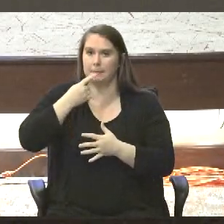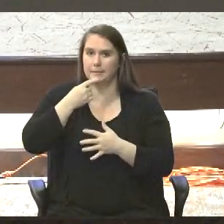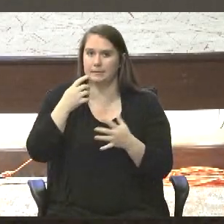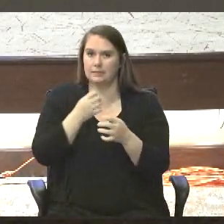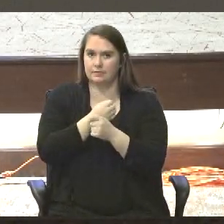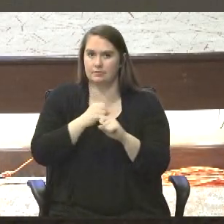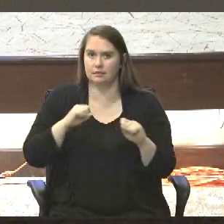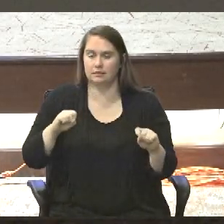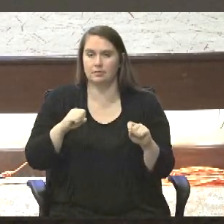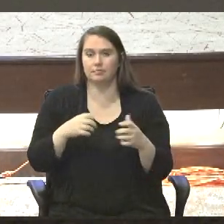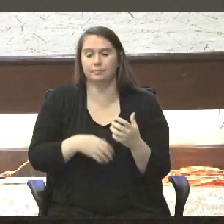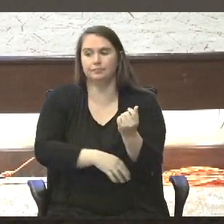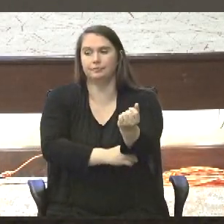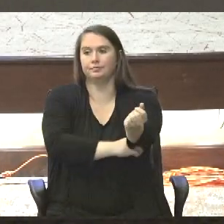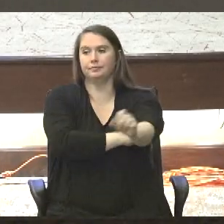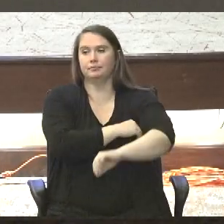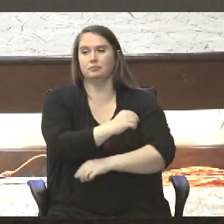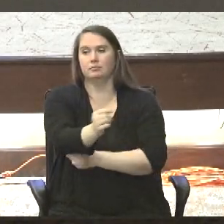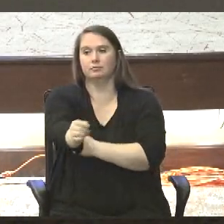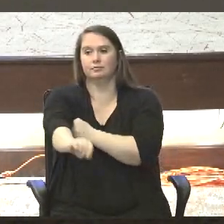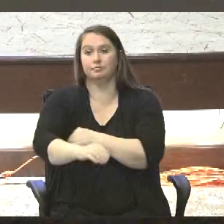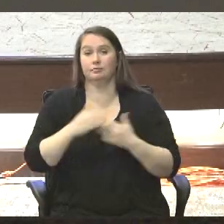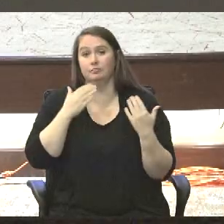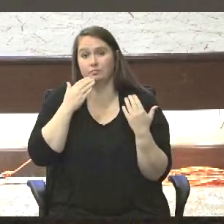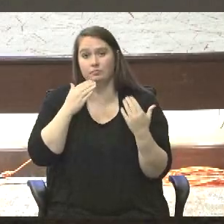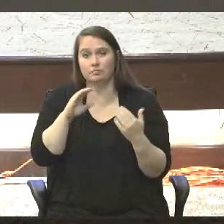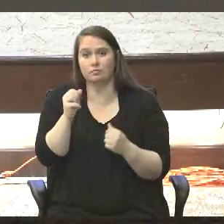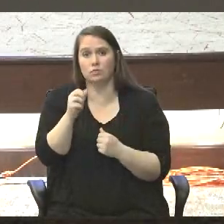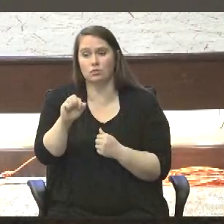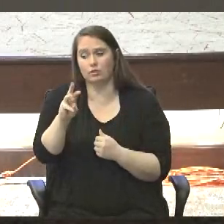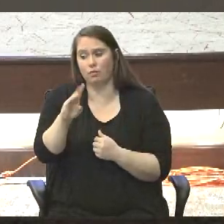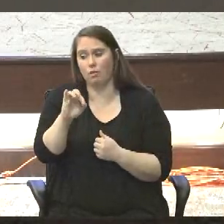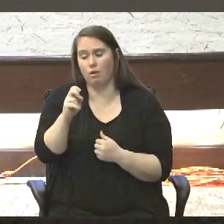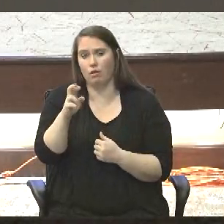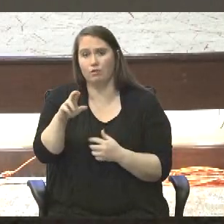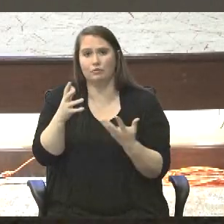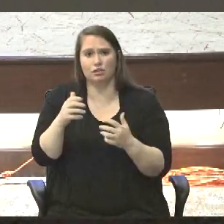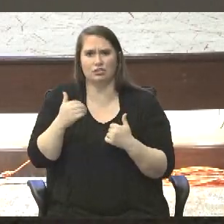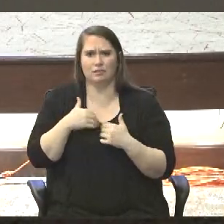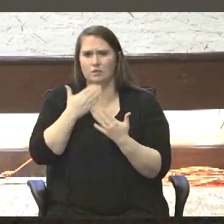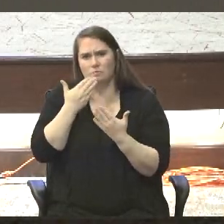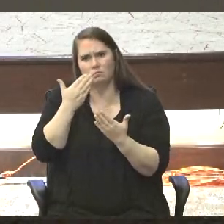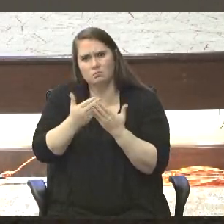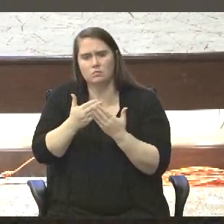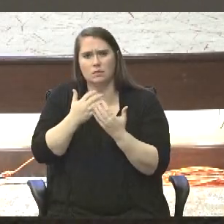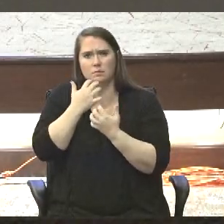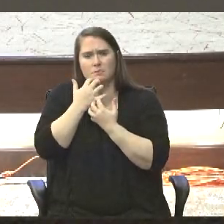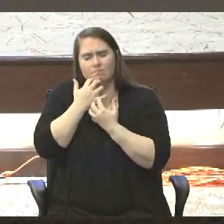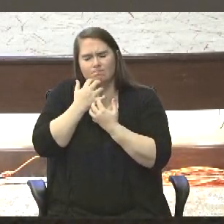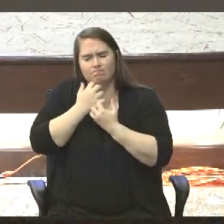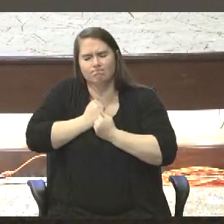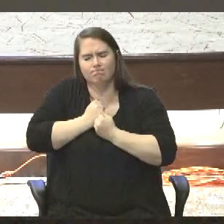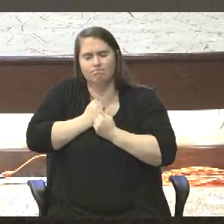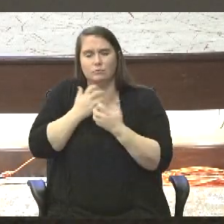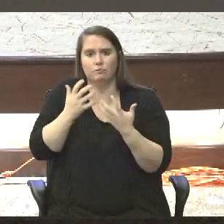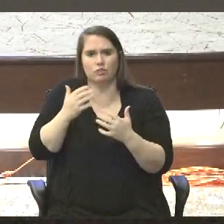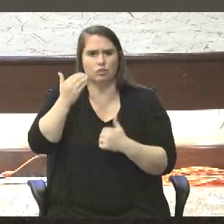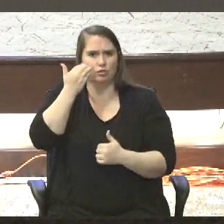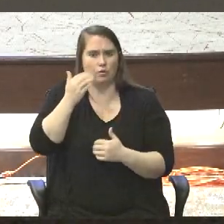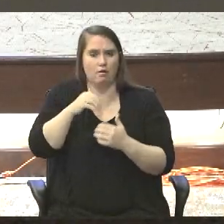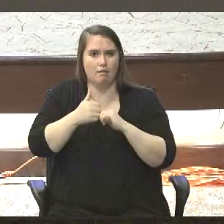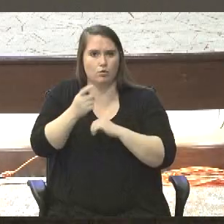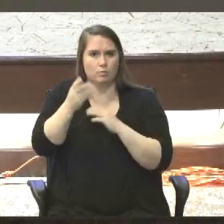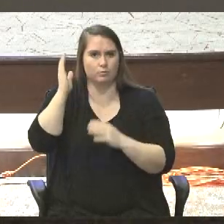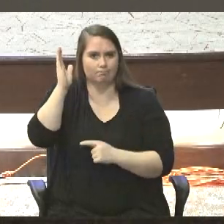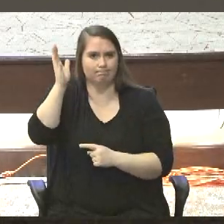and I appreciate your leadership, Chief Walker. I know you're new on the job. It seems like you've been here a while. You've got a great passion for what you're doing. I can tell by the way you're presenting here. But